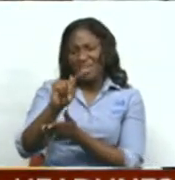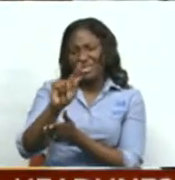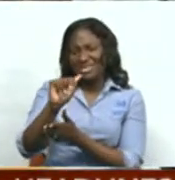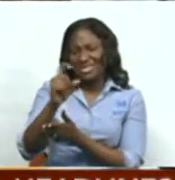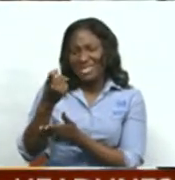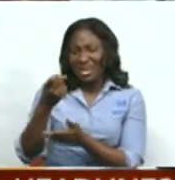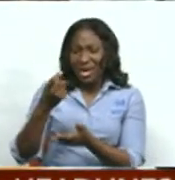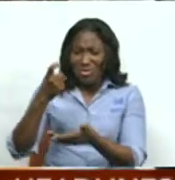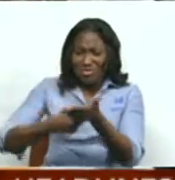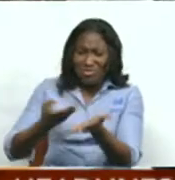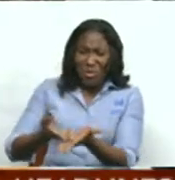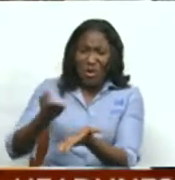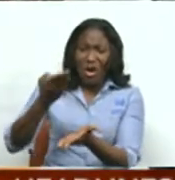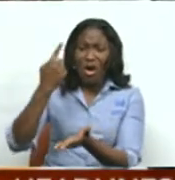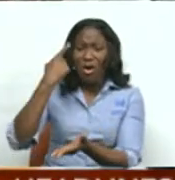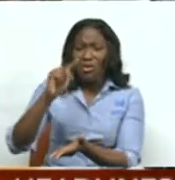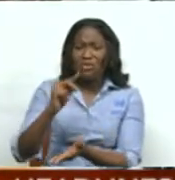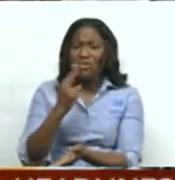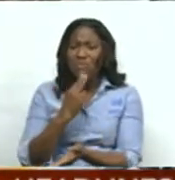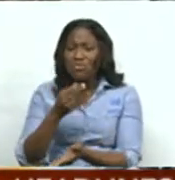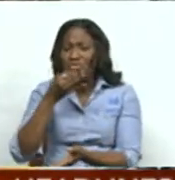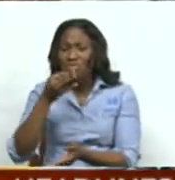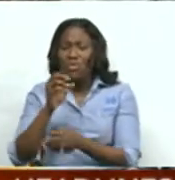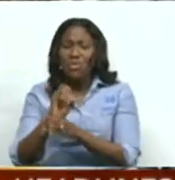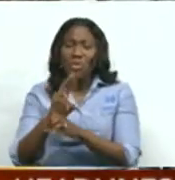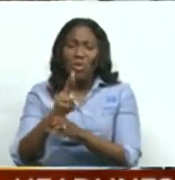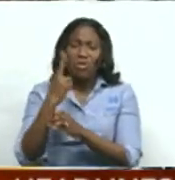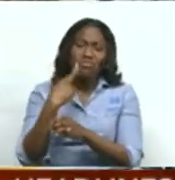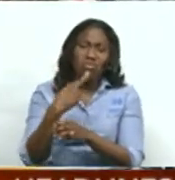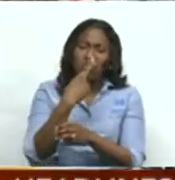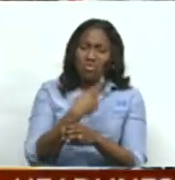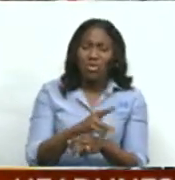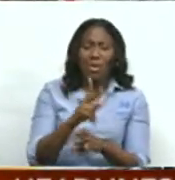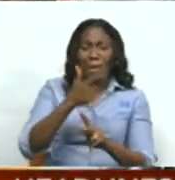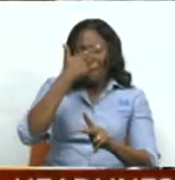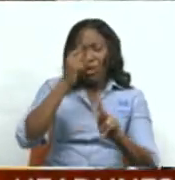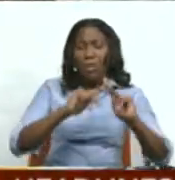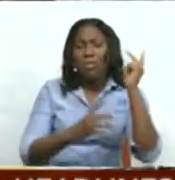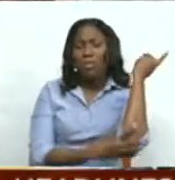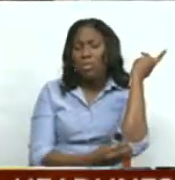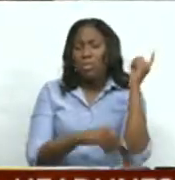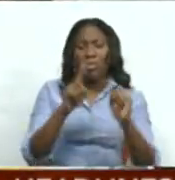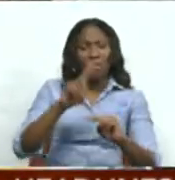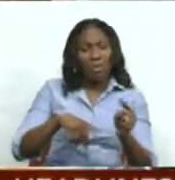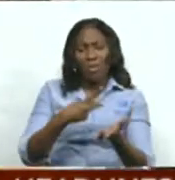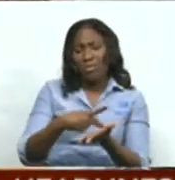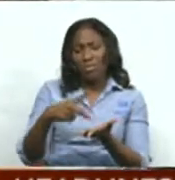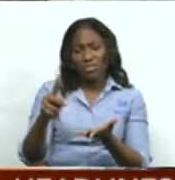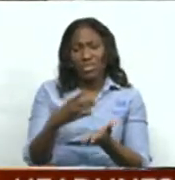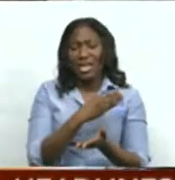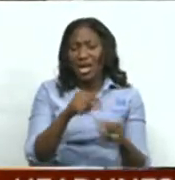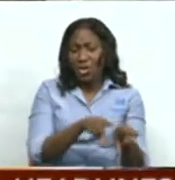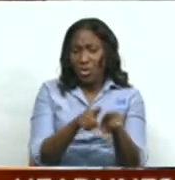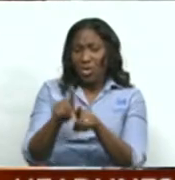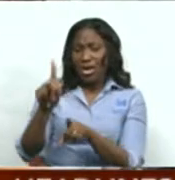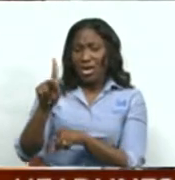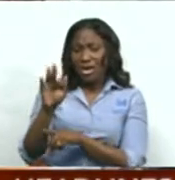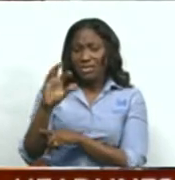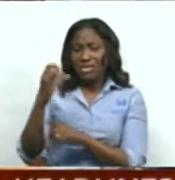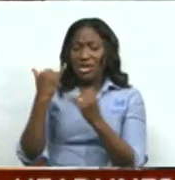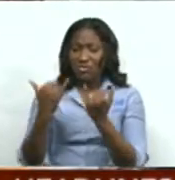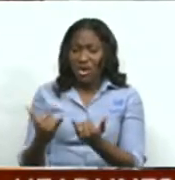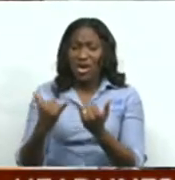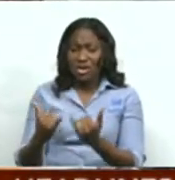Because the poor people can't purchase when the tax is too high on it. Right? Also, KFC right now, the tax is